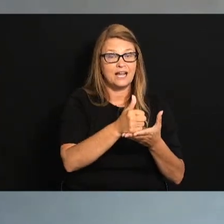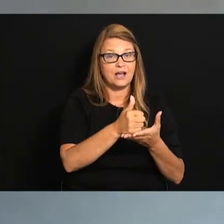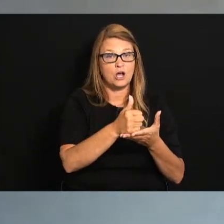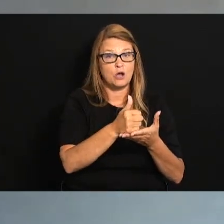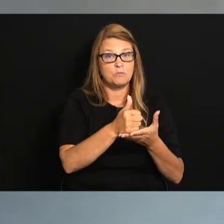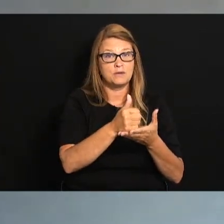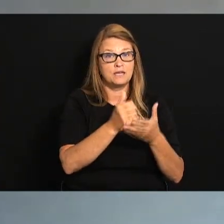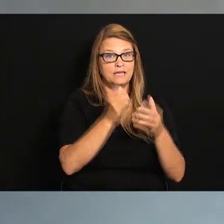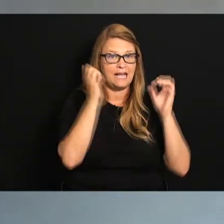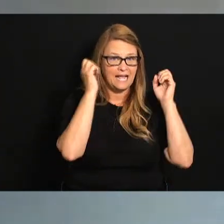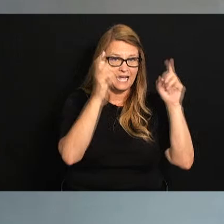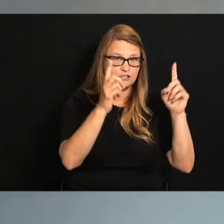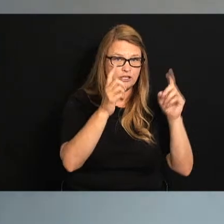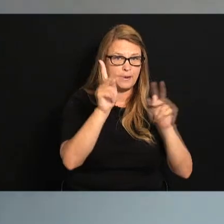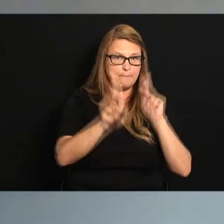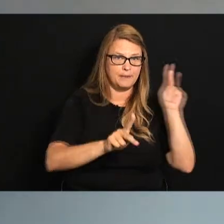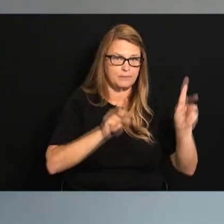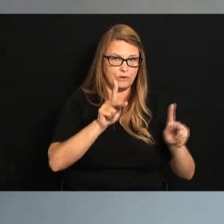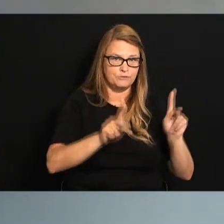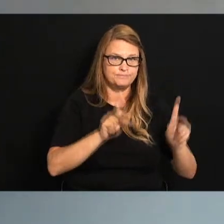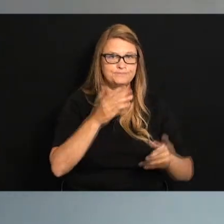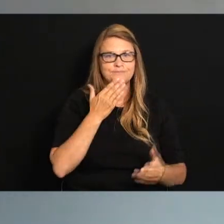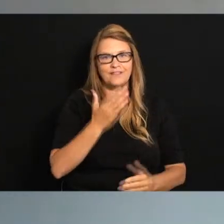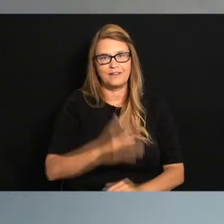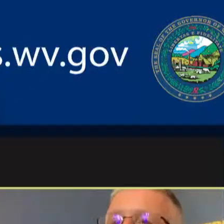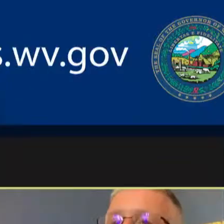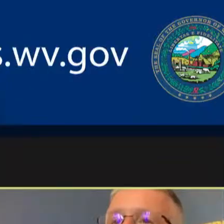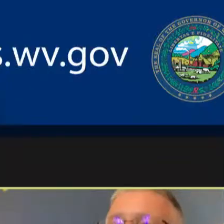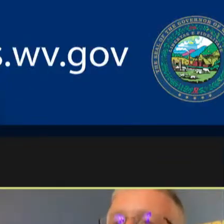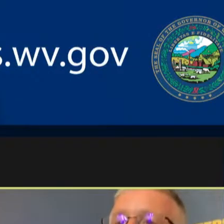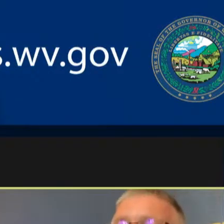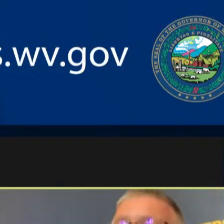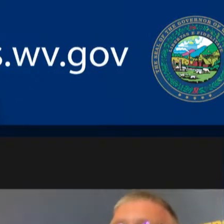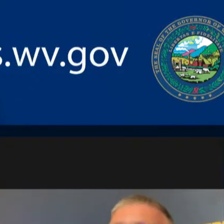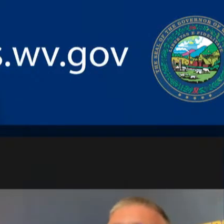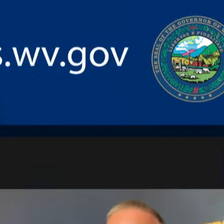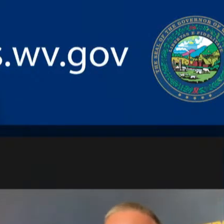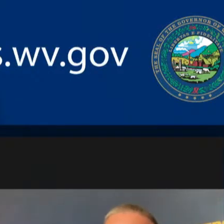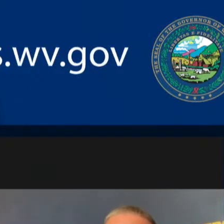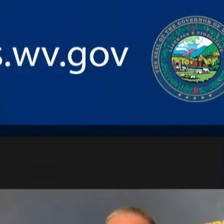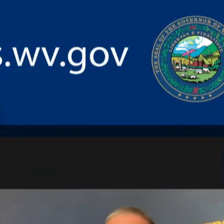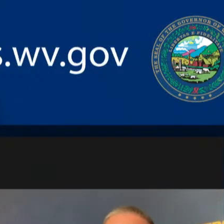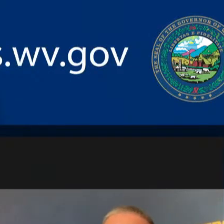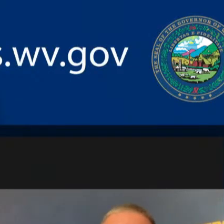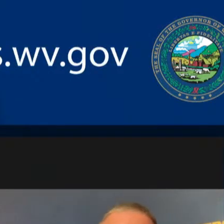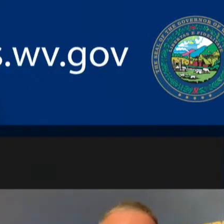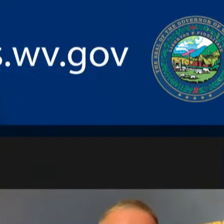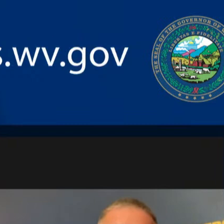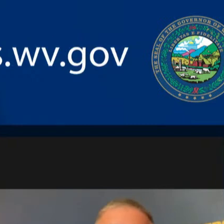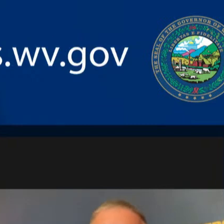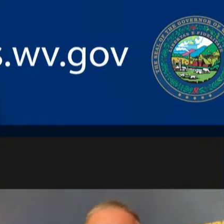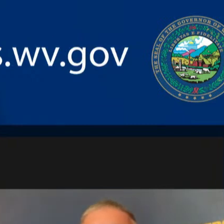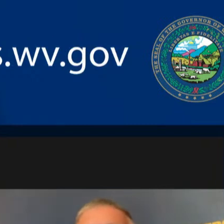that education effort. Thank you. All right, thank you, Charles. Next to Mark Curtis with Nexstar Media.